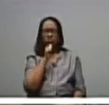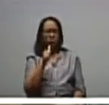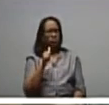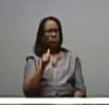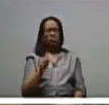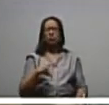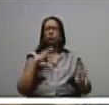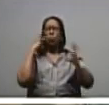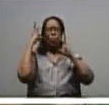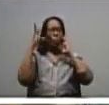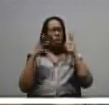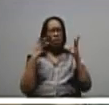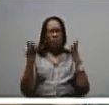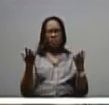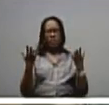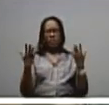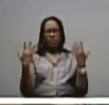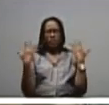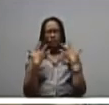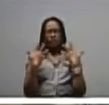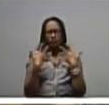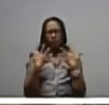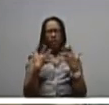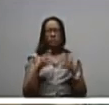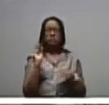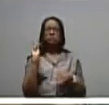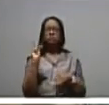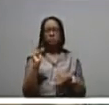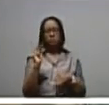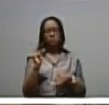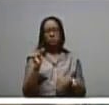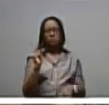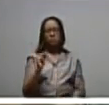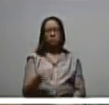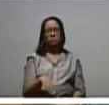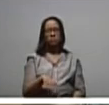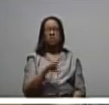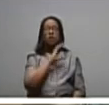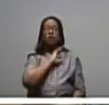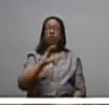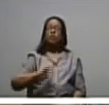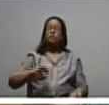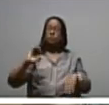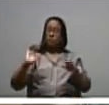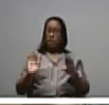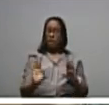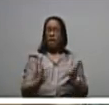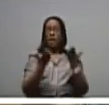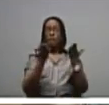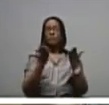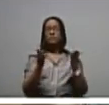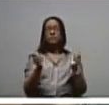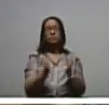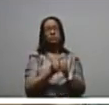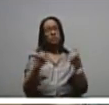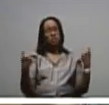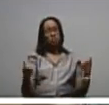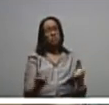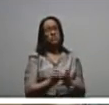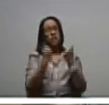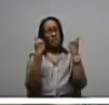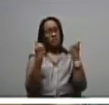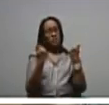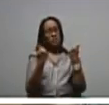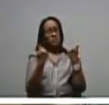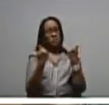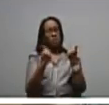us. He's going to help us in our crosses. He will be there with us in our